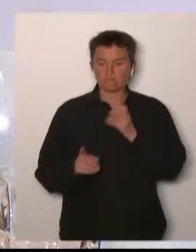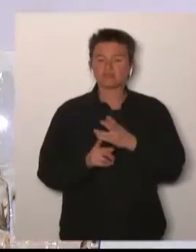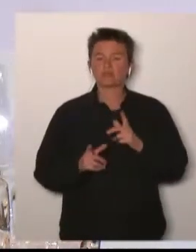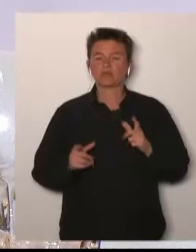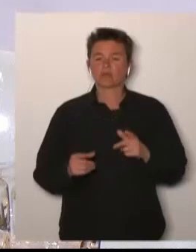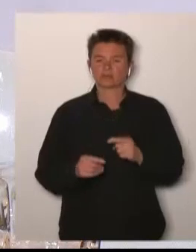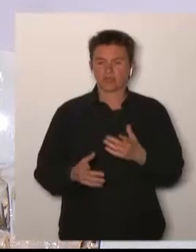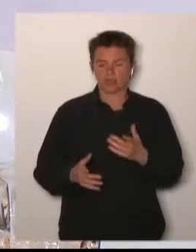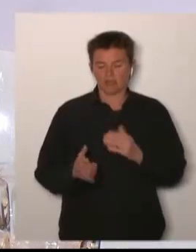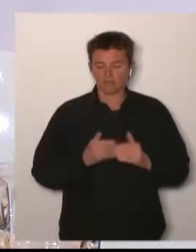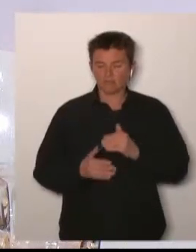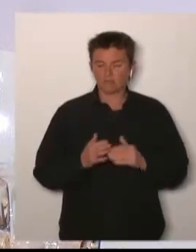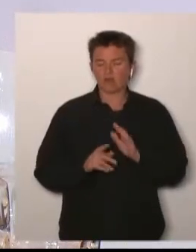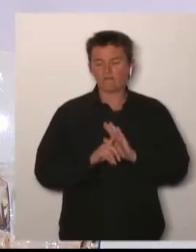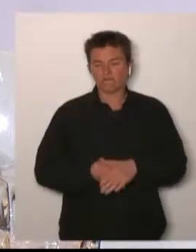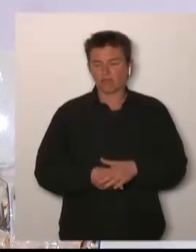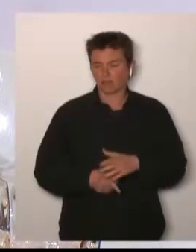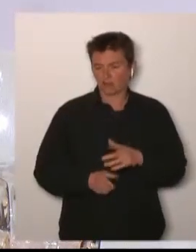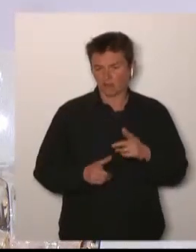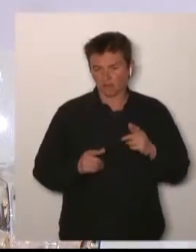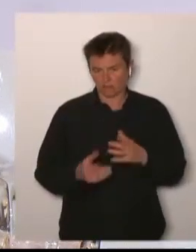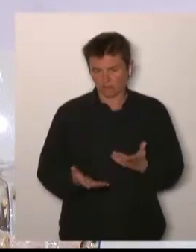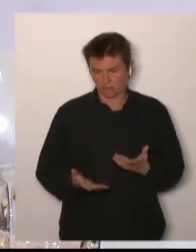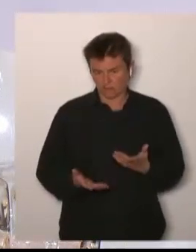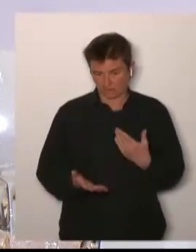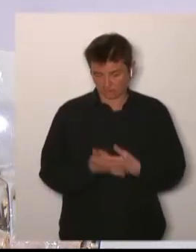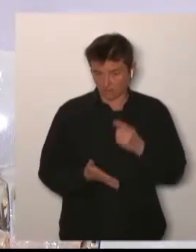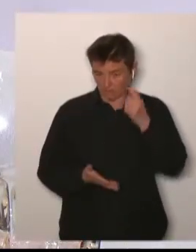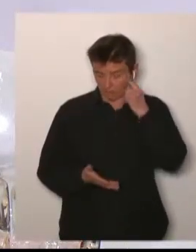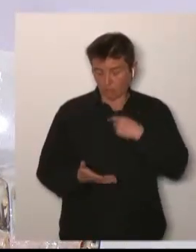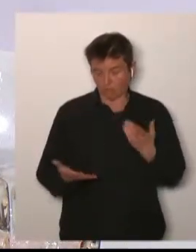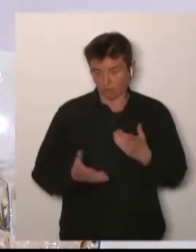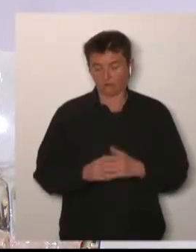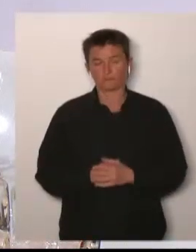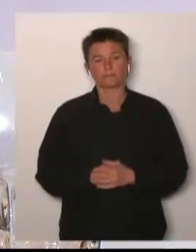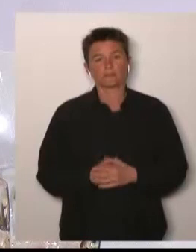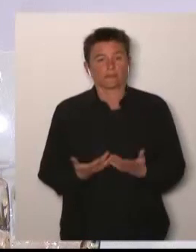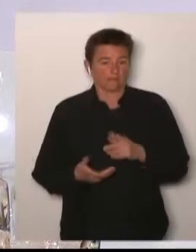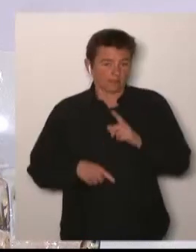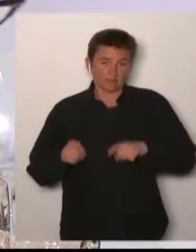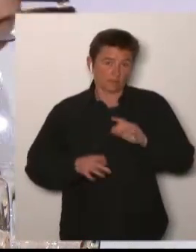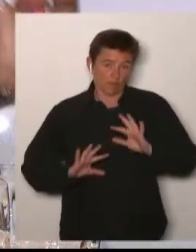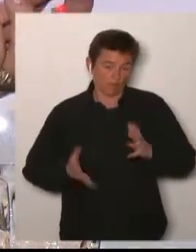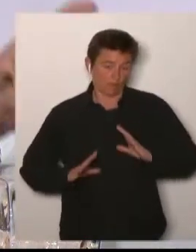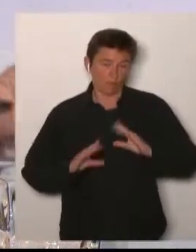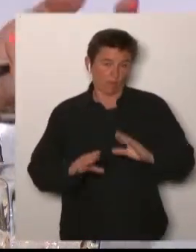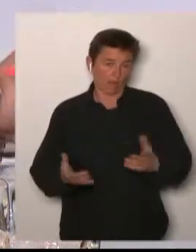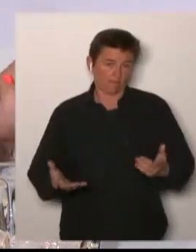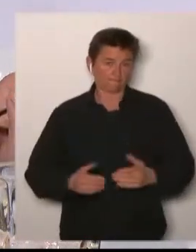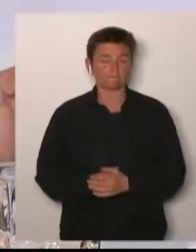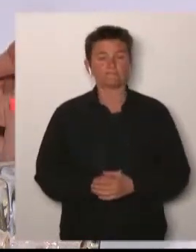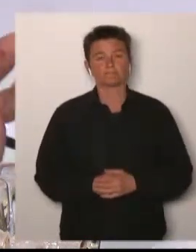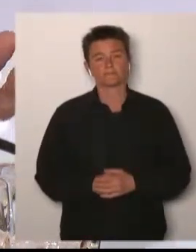plan. What's in it for me? In the end, it's going to depend on how it's implemented. So there are already